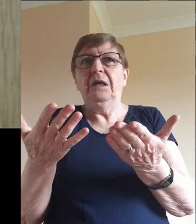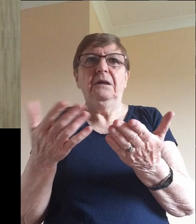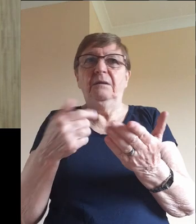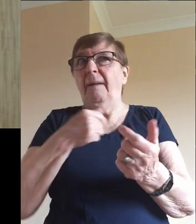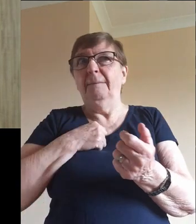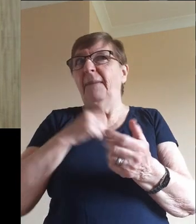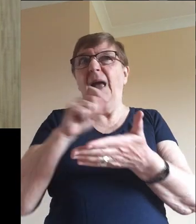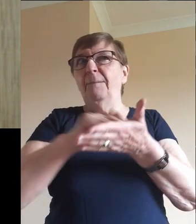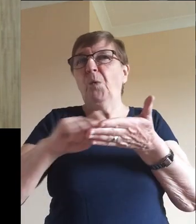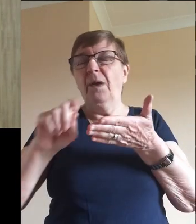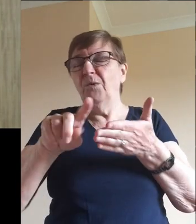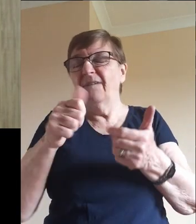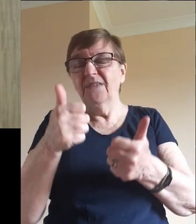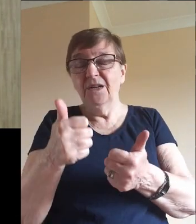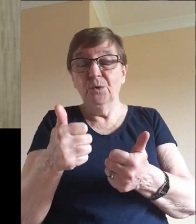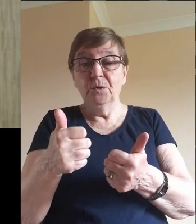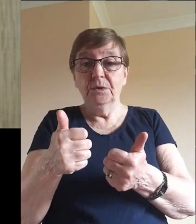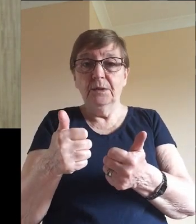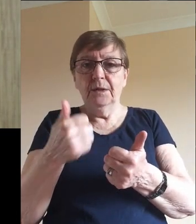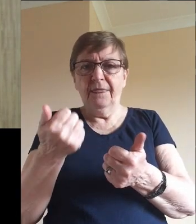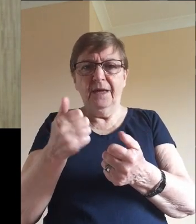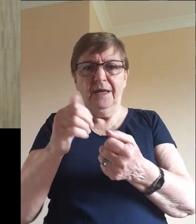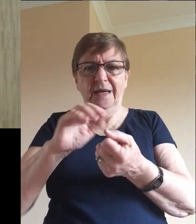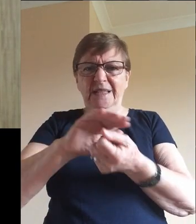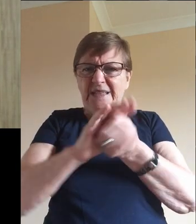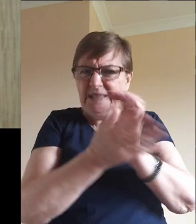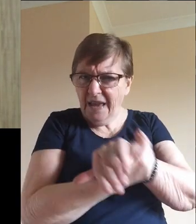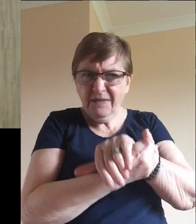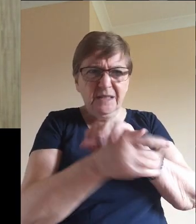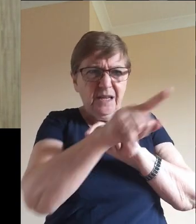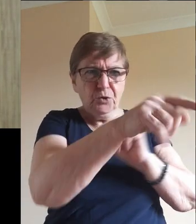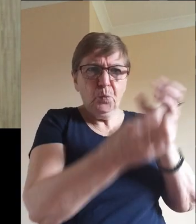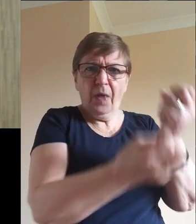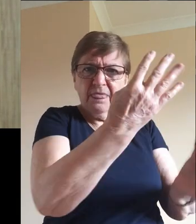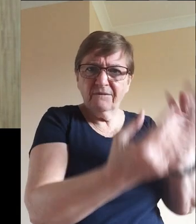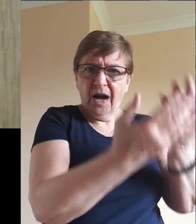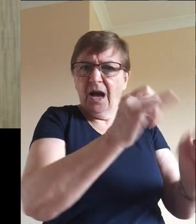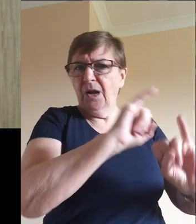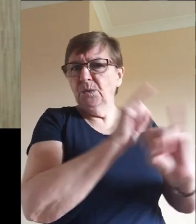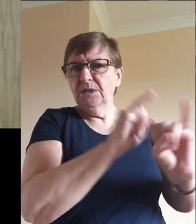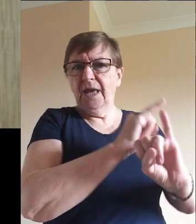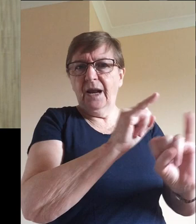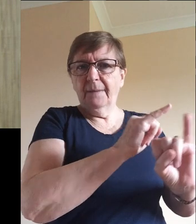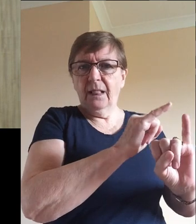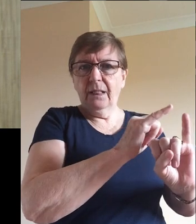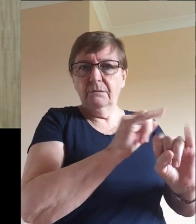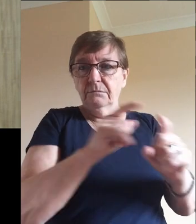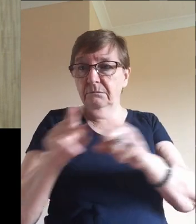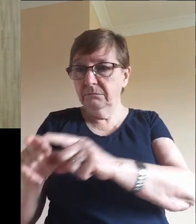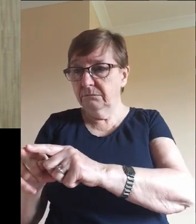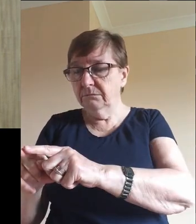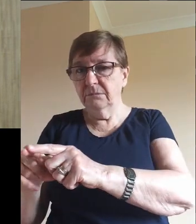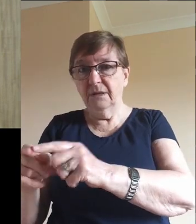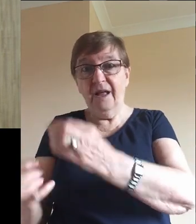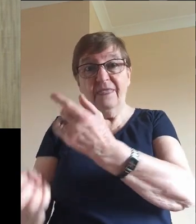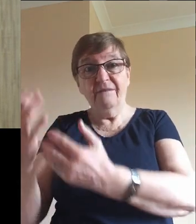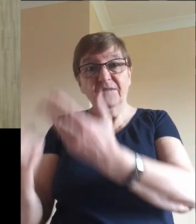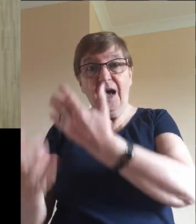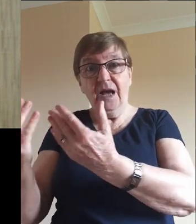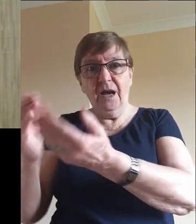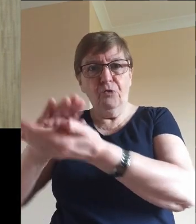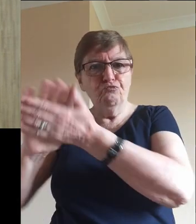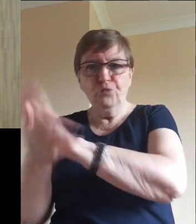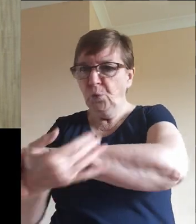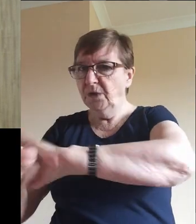good, it might be something like, the devastation caused by the fire was terrible. The fire had ruined everything.